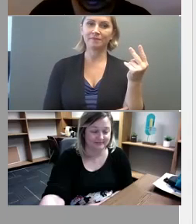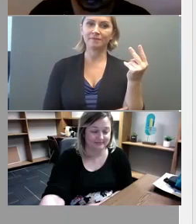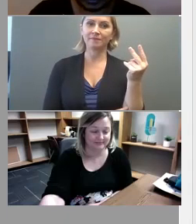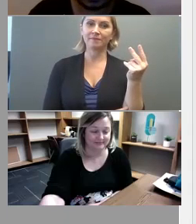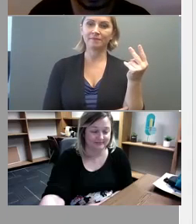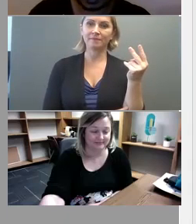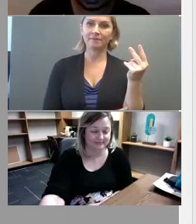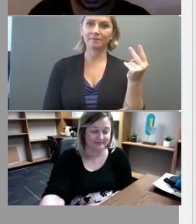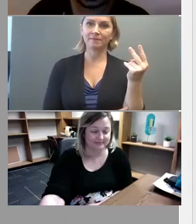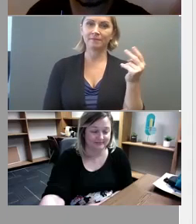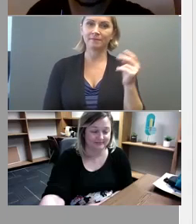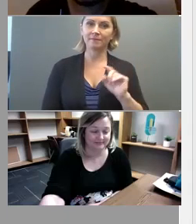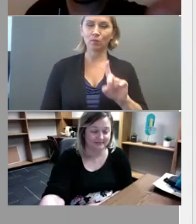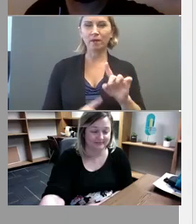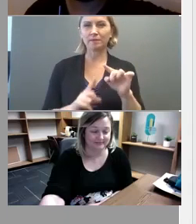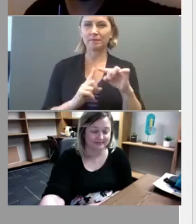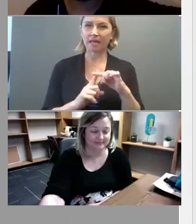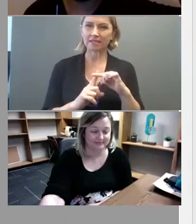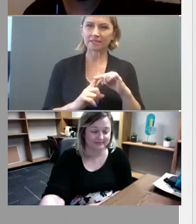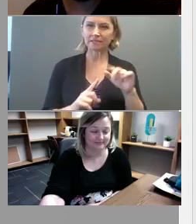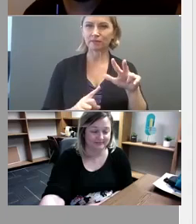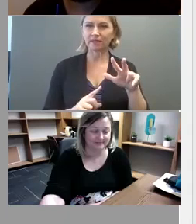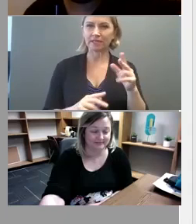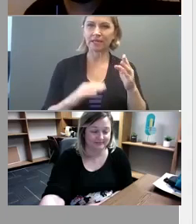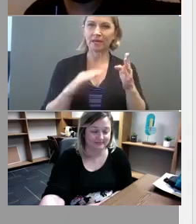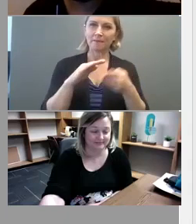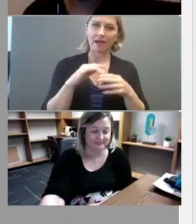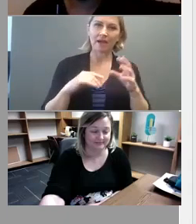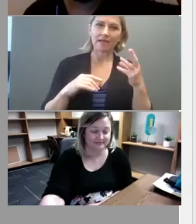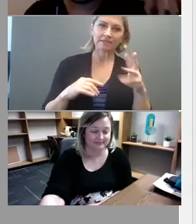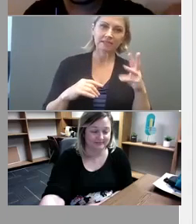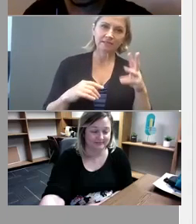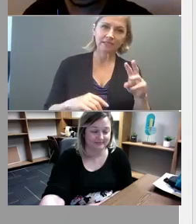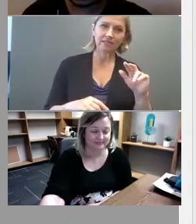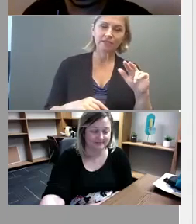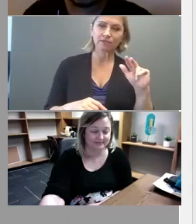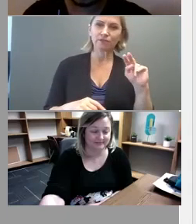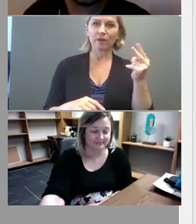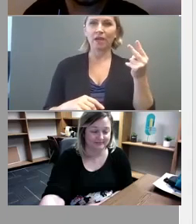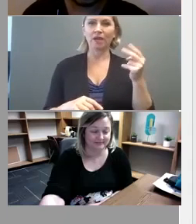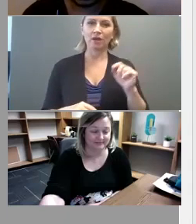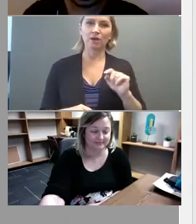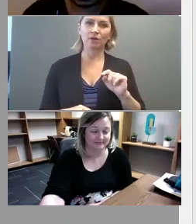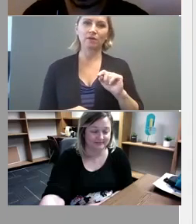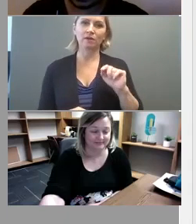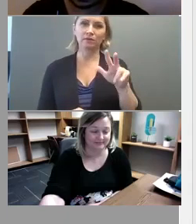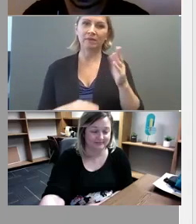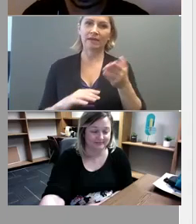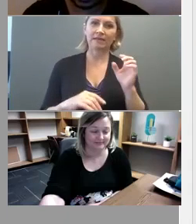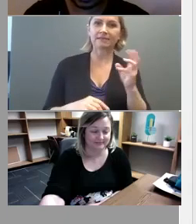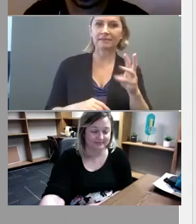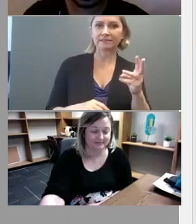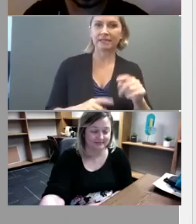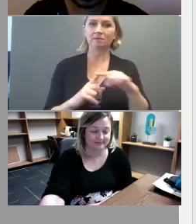times 1 plus 3 by 16 squared plus 1 plus 3 by 16 plus 3 by